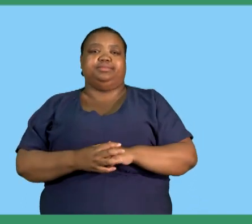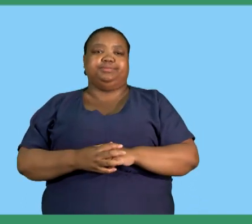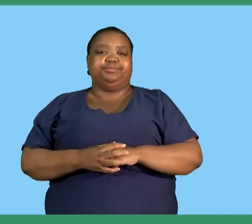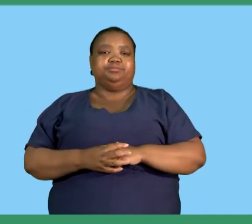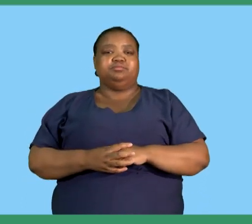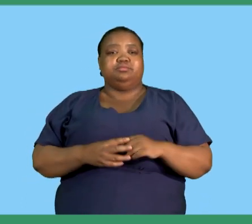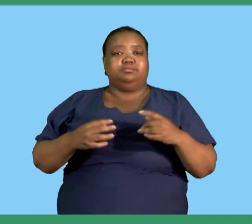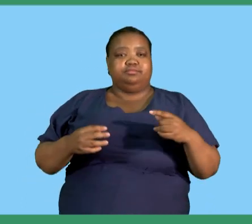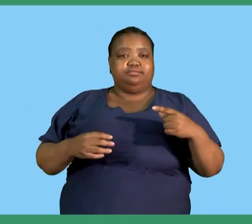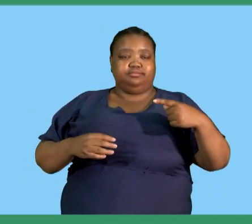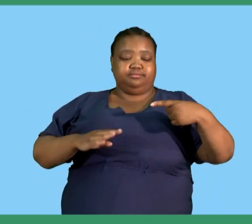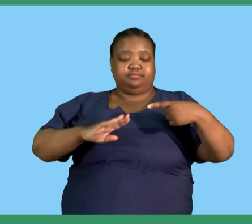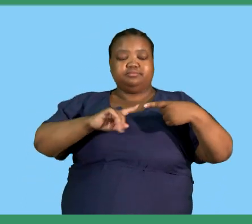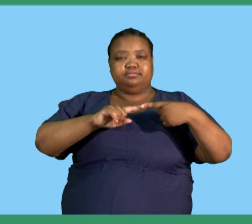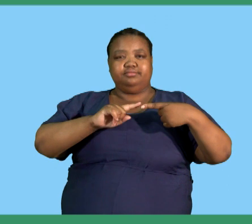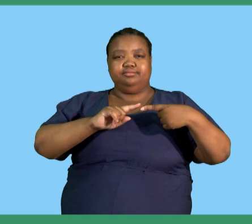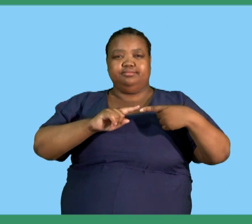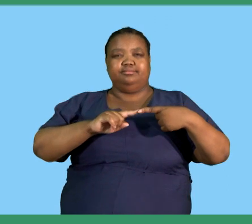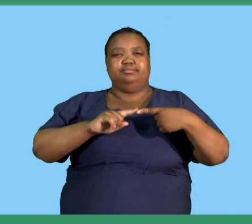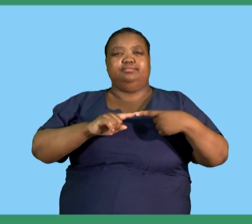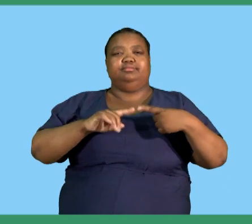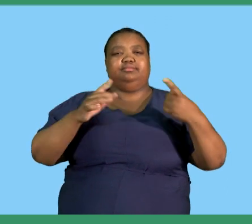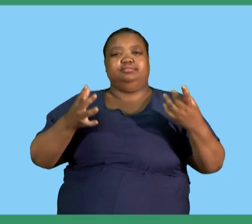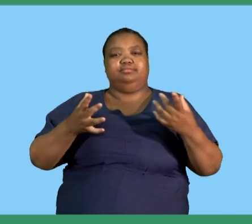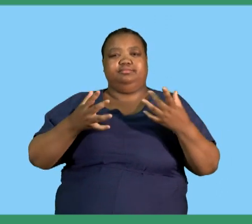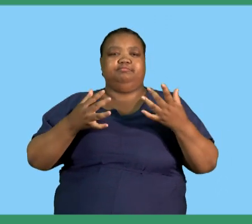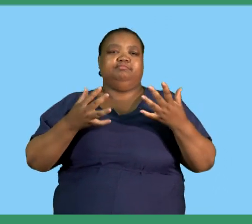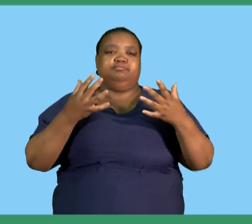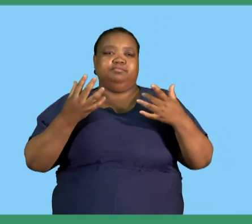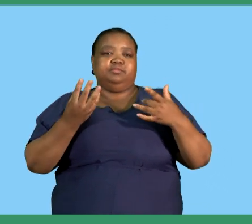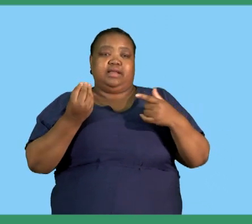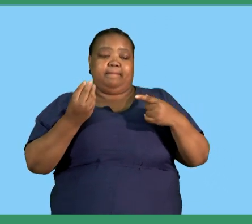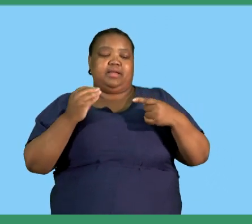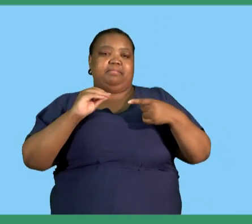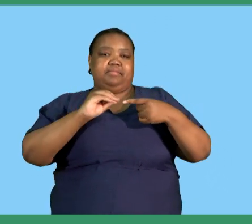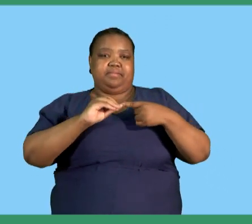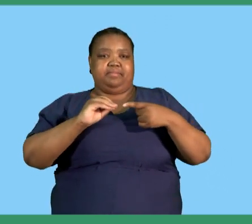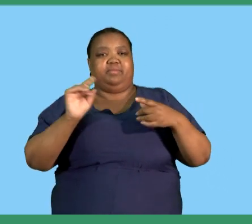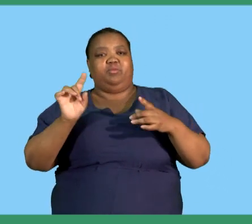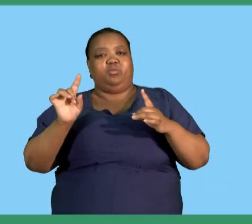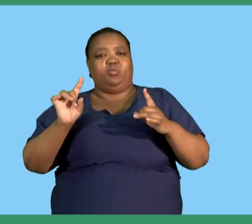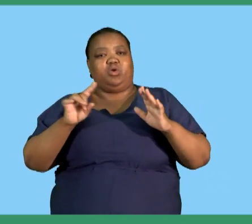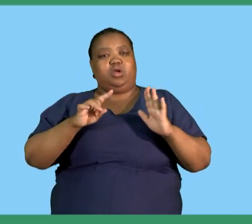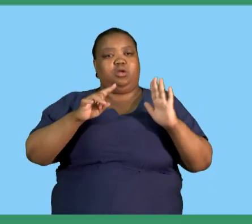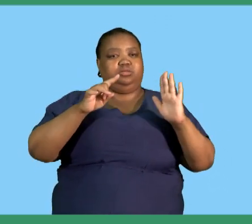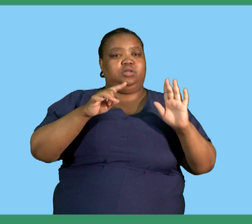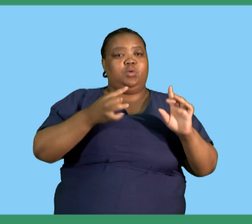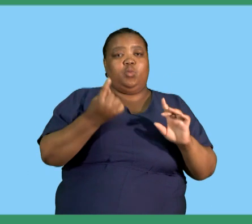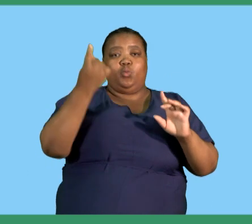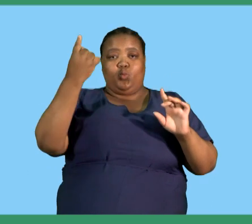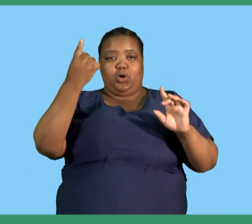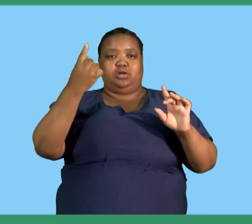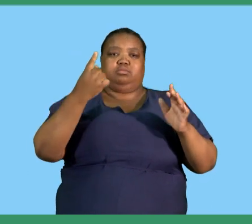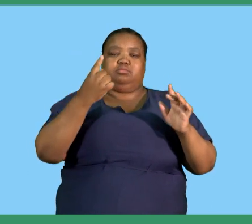to do, you need to allocate a score to each force by using a numerical scale. 1 is weak and